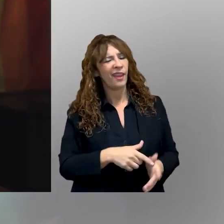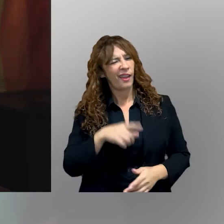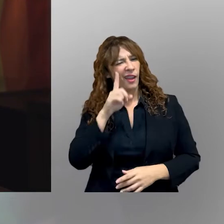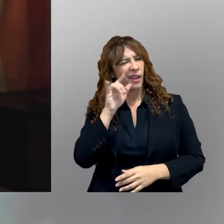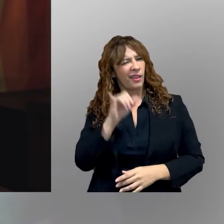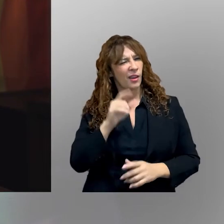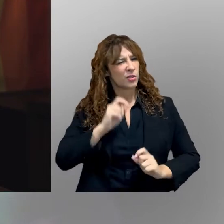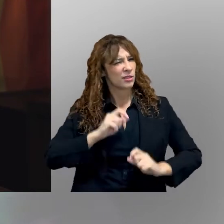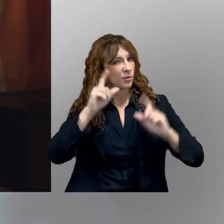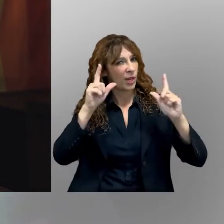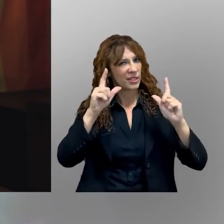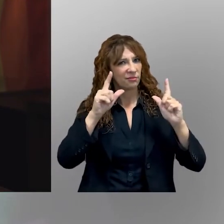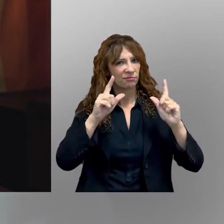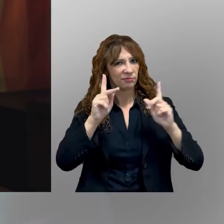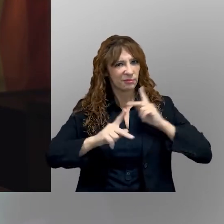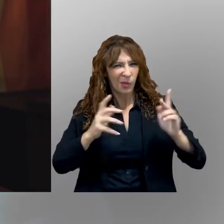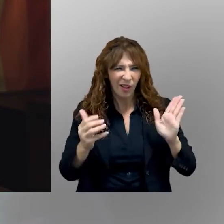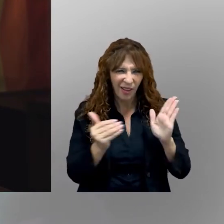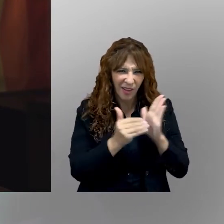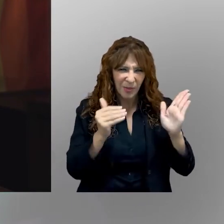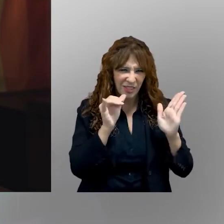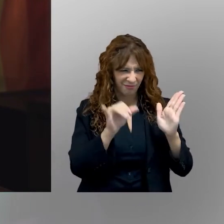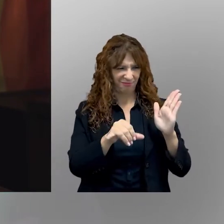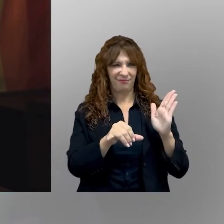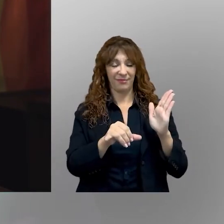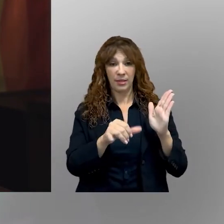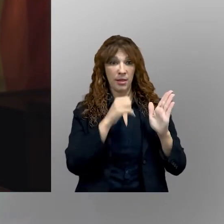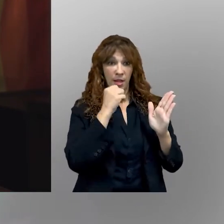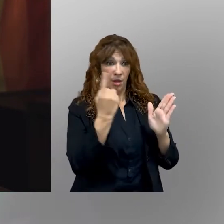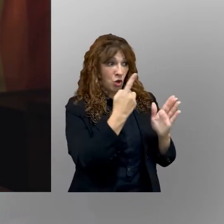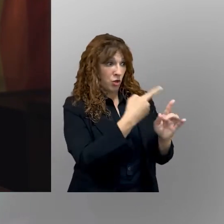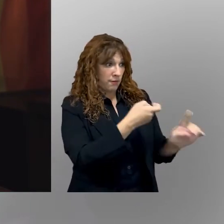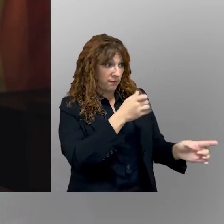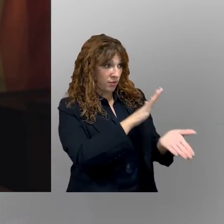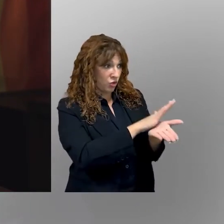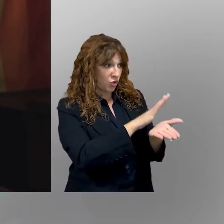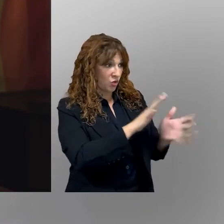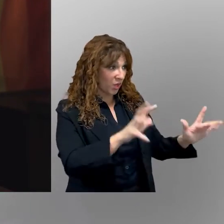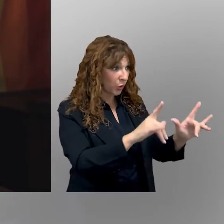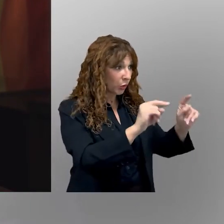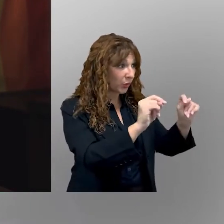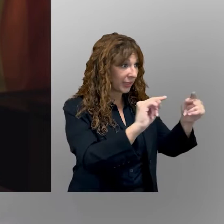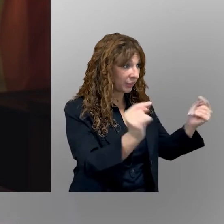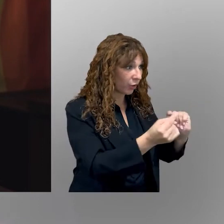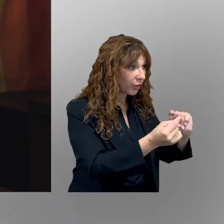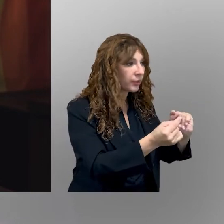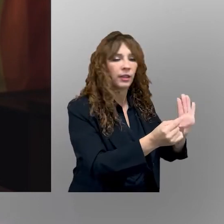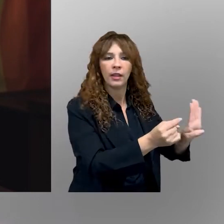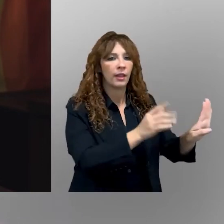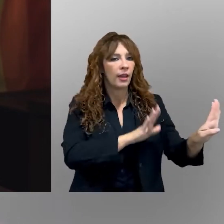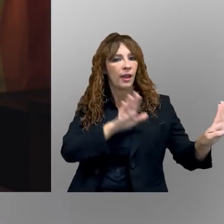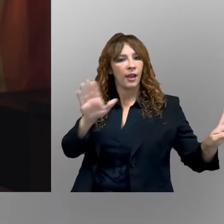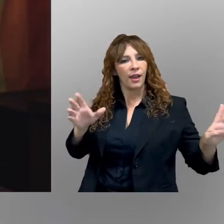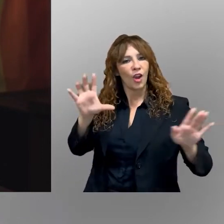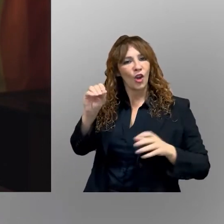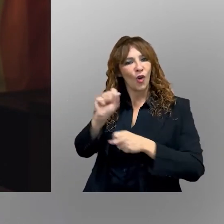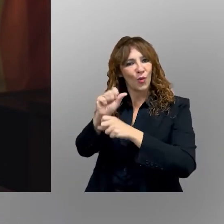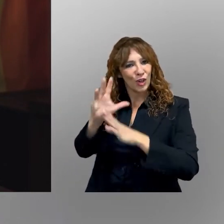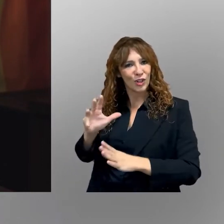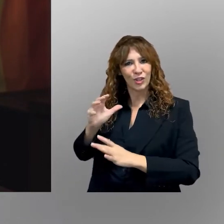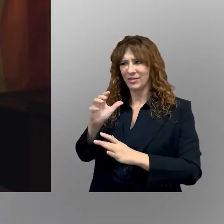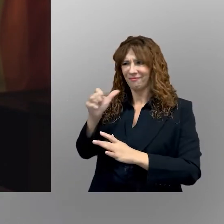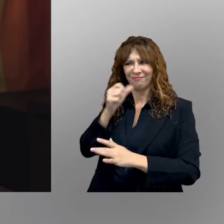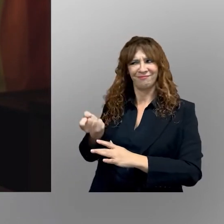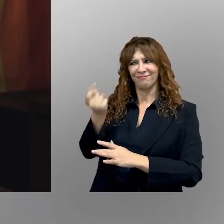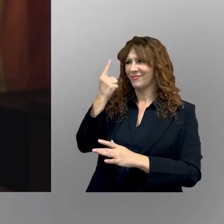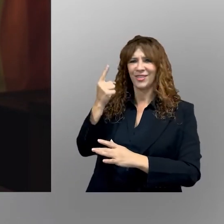I think that was probably the most surprising thing, is just there was actually opposition to this. And not only opposition from, some of the schools that did it, but some of my colleagues